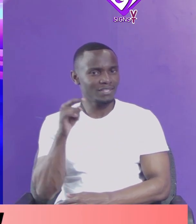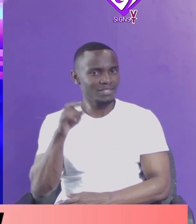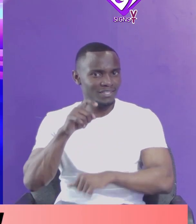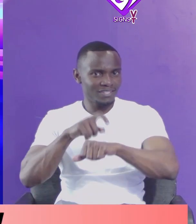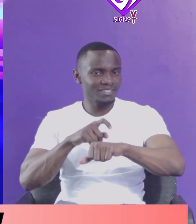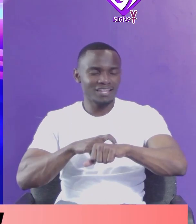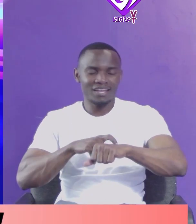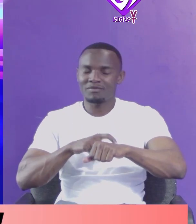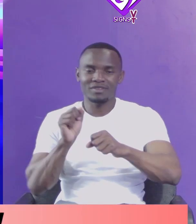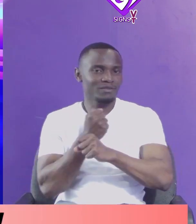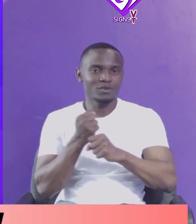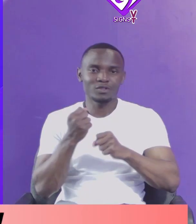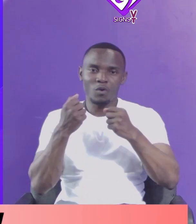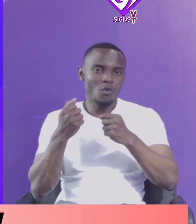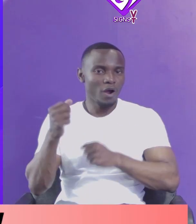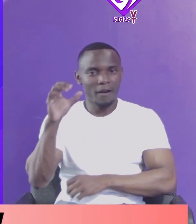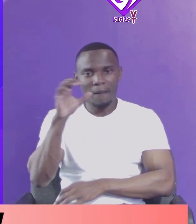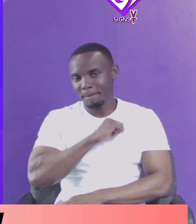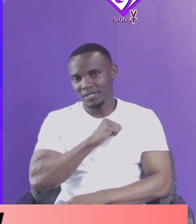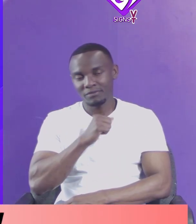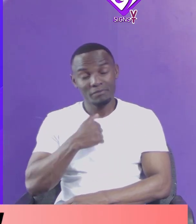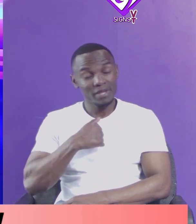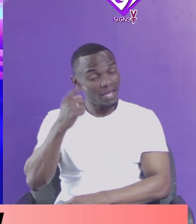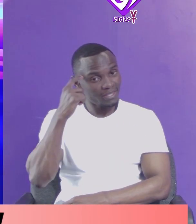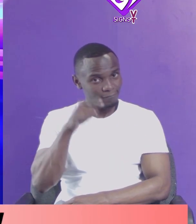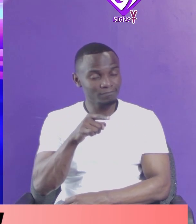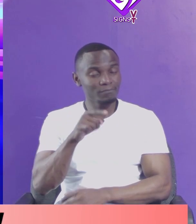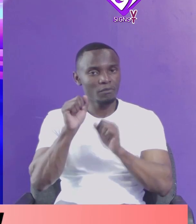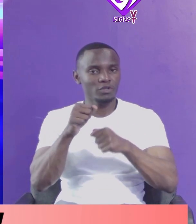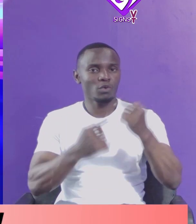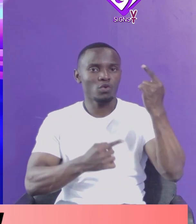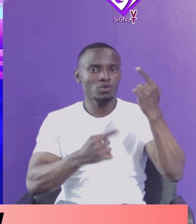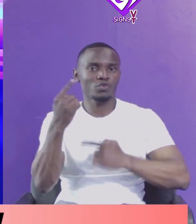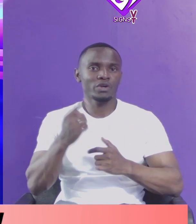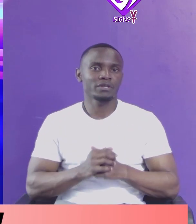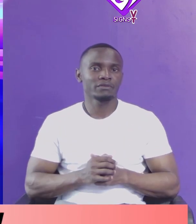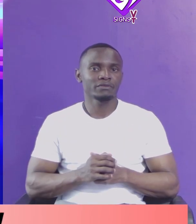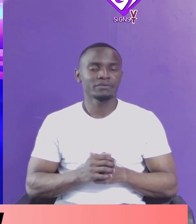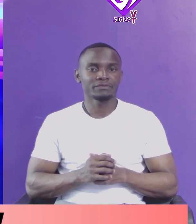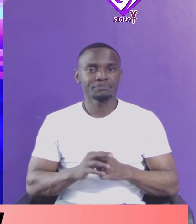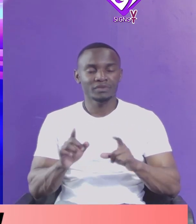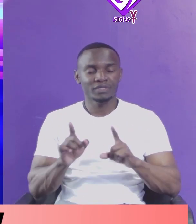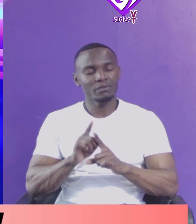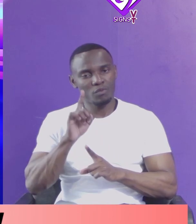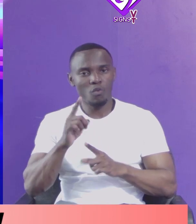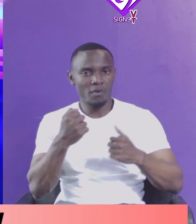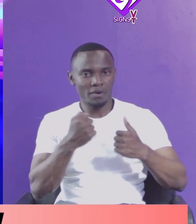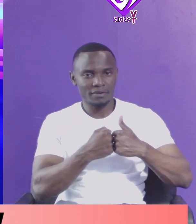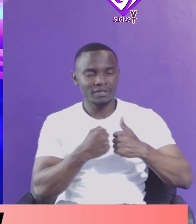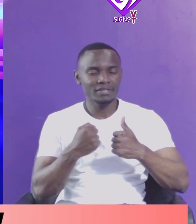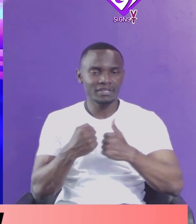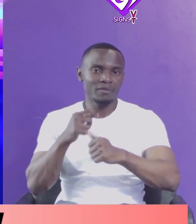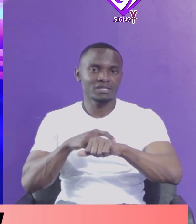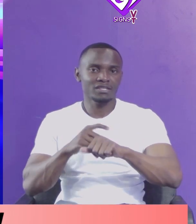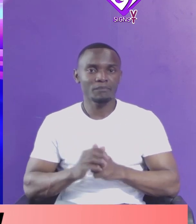what I lose. Yeah. I feel like this time they'll go all the way, and I think they're taking one game at a time. Right. Yes. I